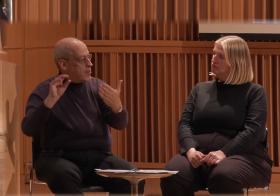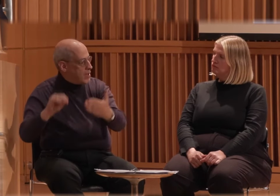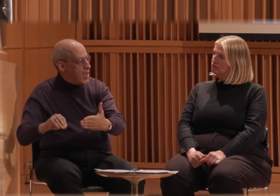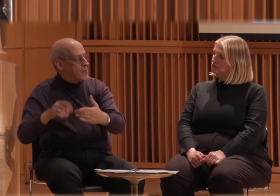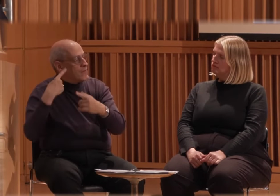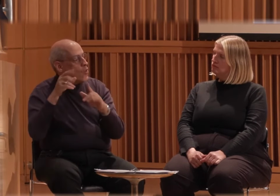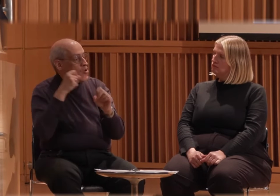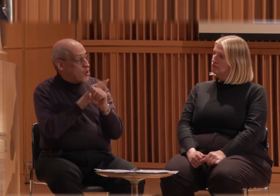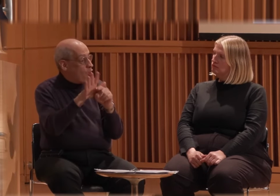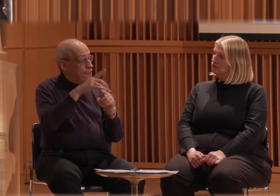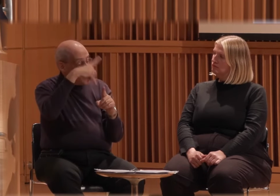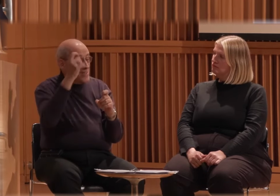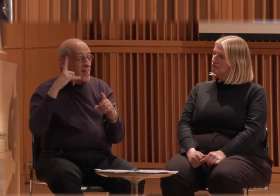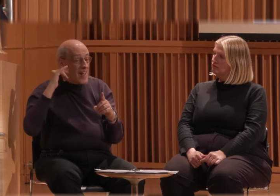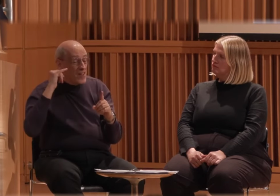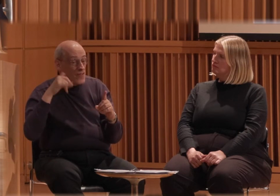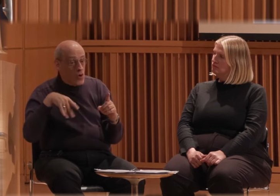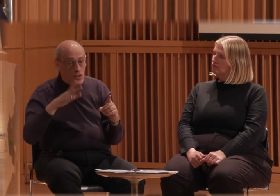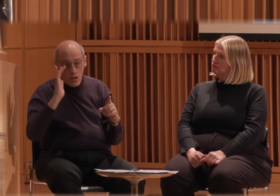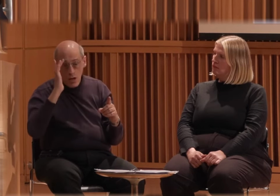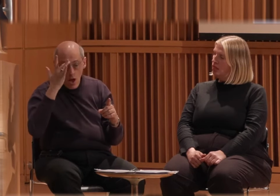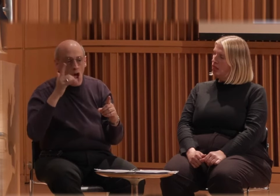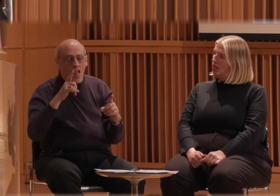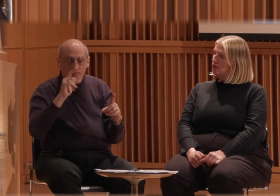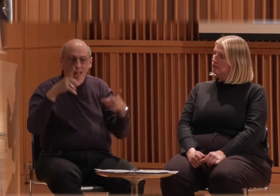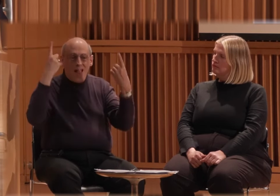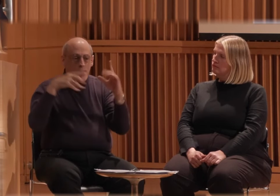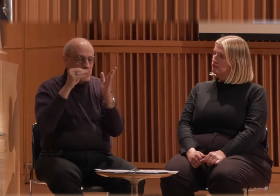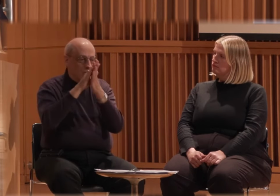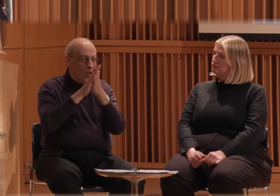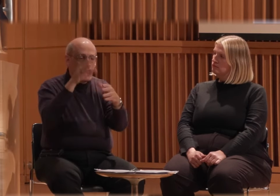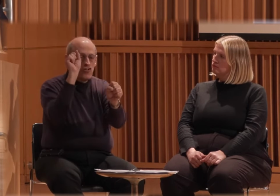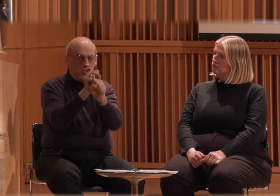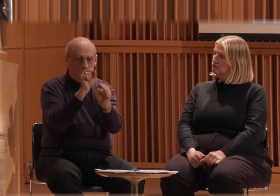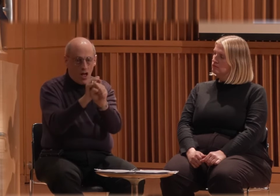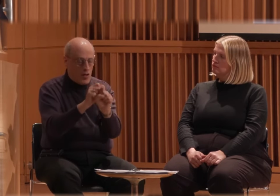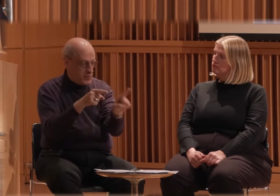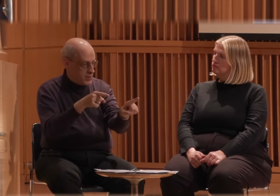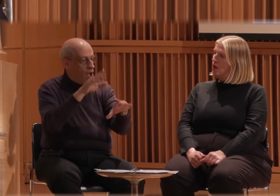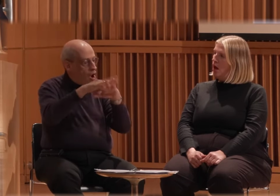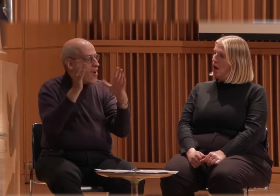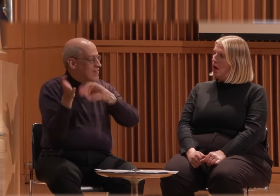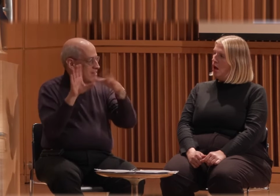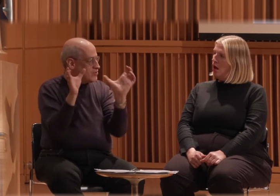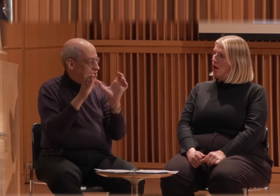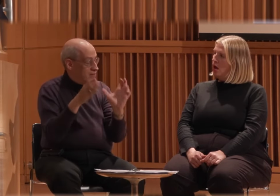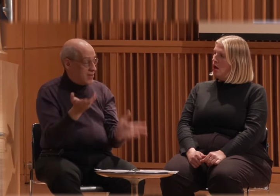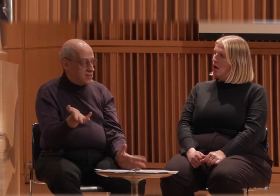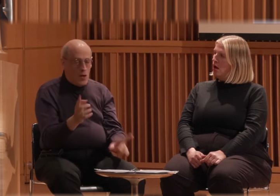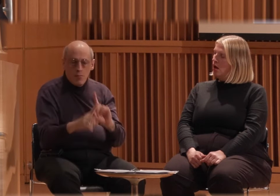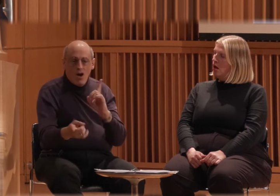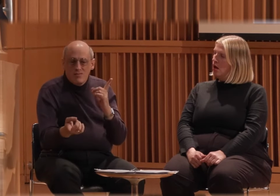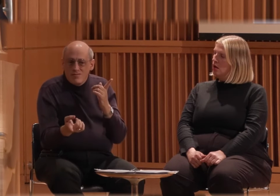because California, by some fluke, happens to record jobs on death certificates, but we